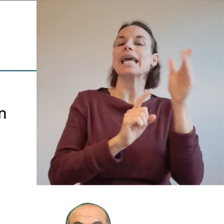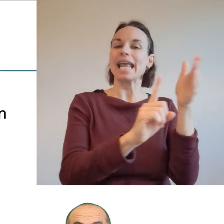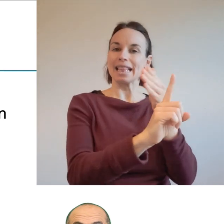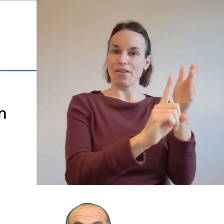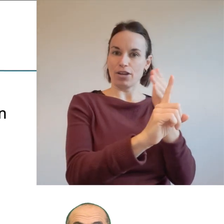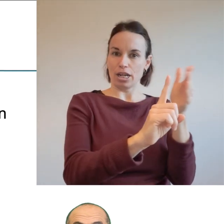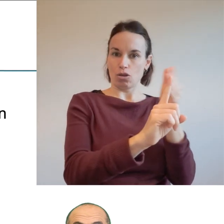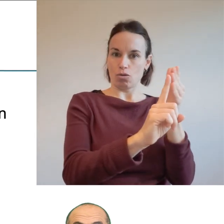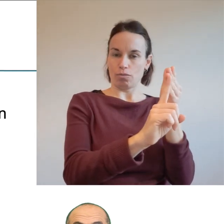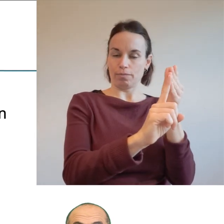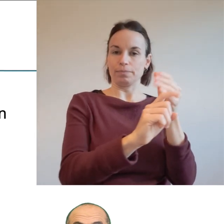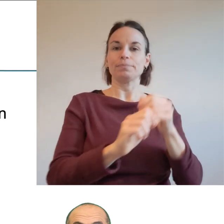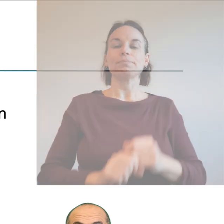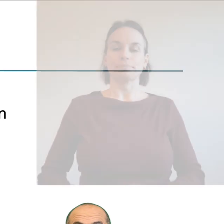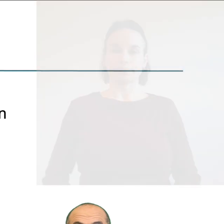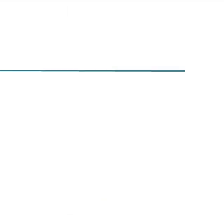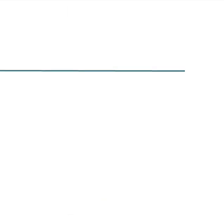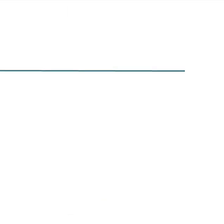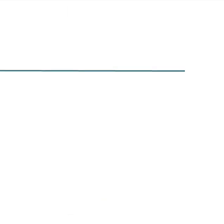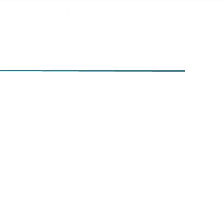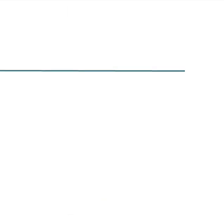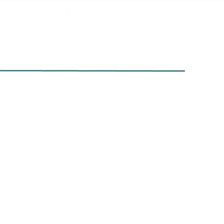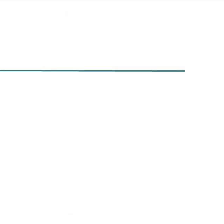like someone in English.